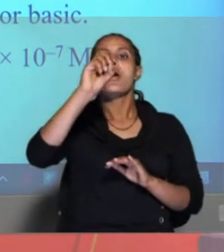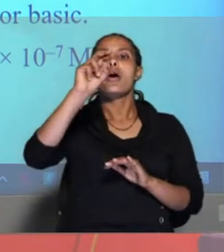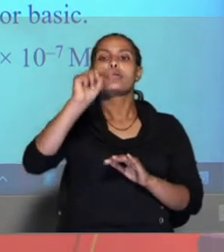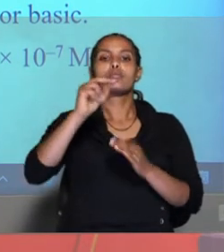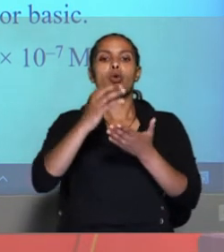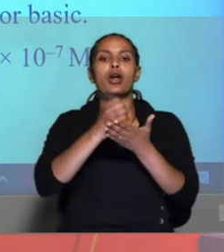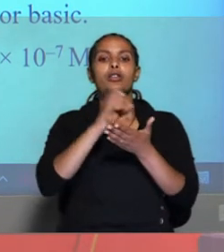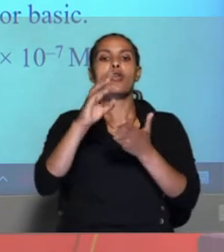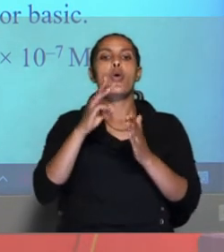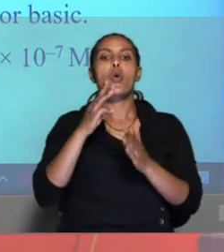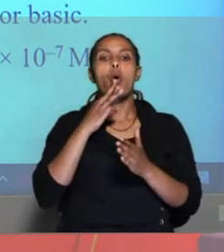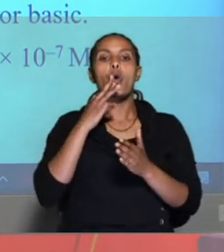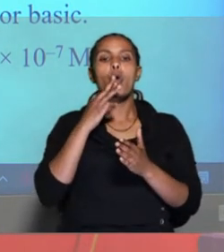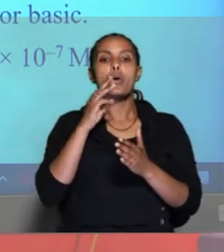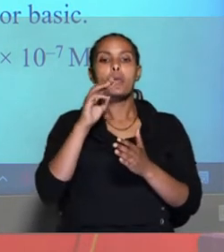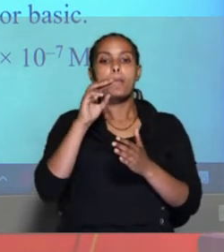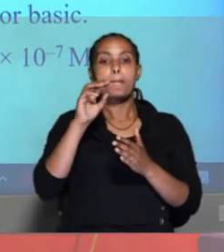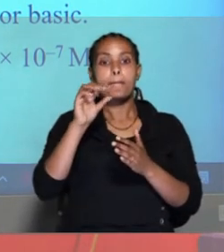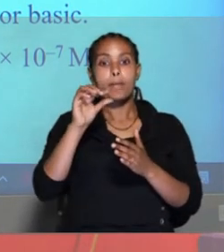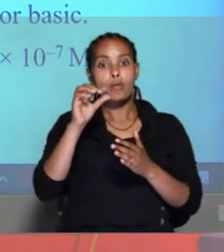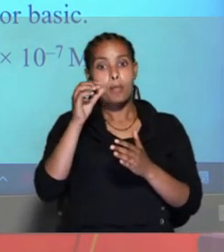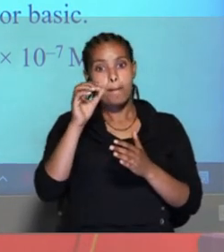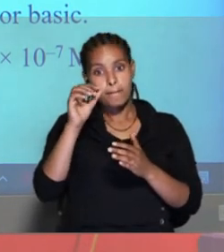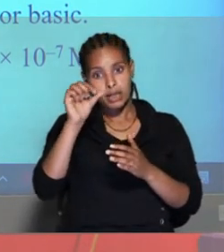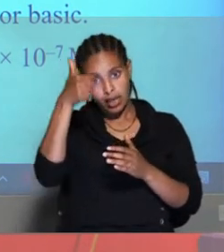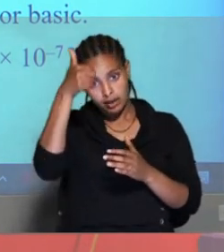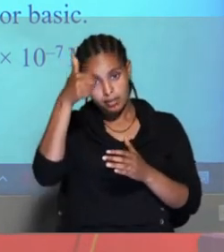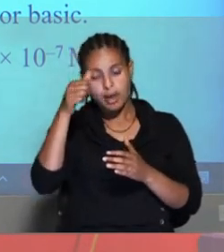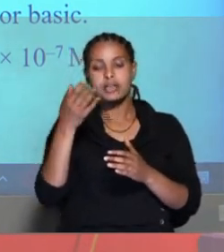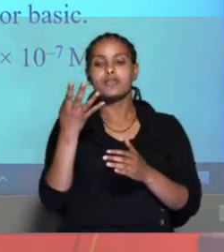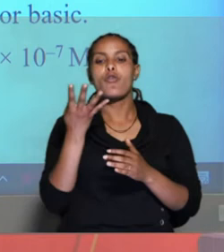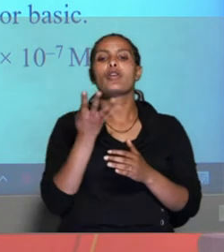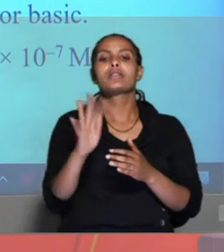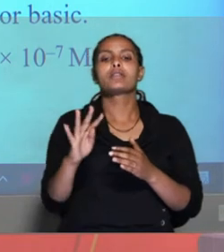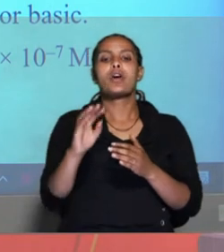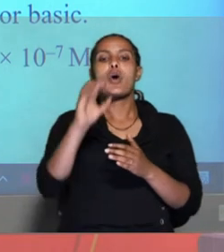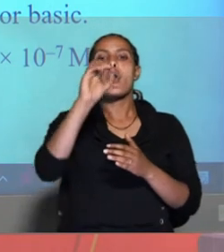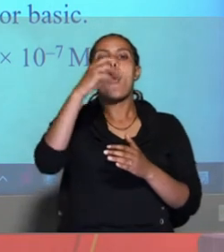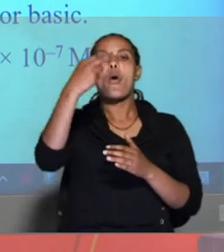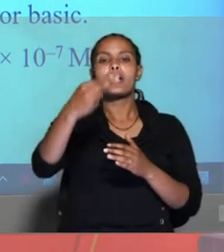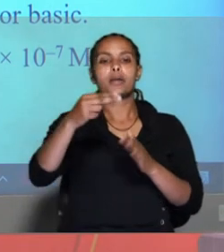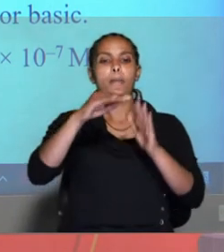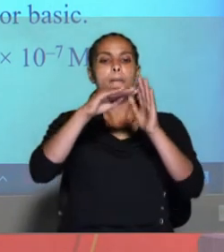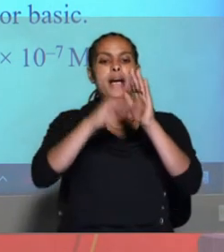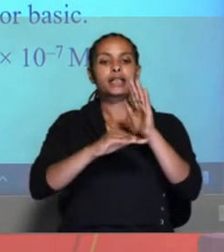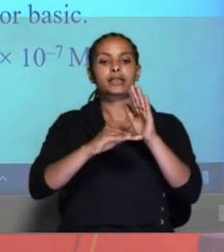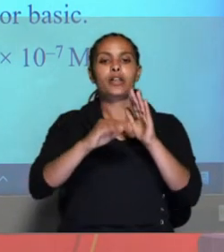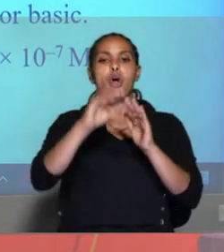of water is 1 times 10 raised to minus 14. Therefore,